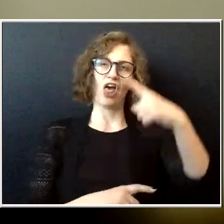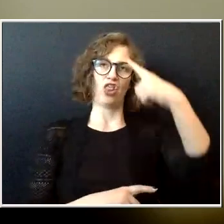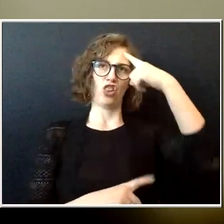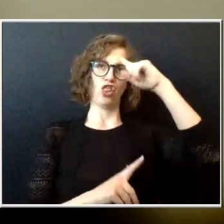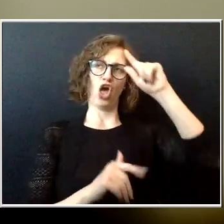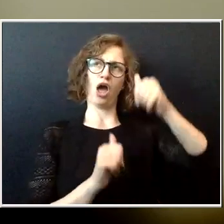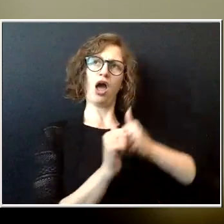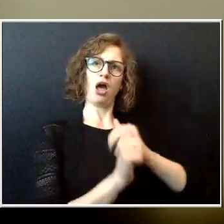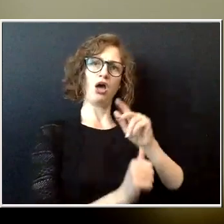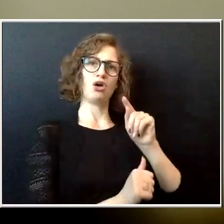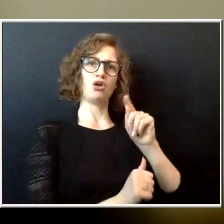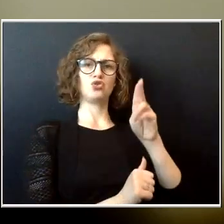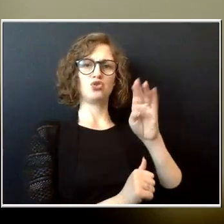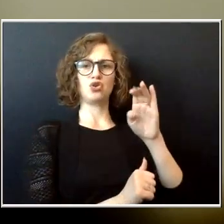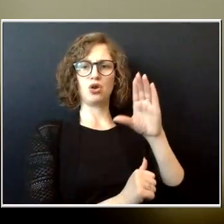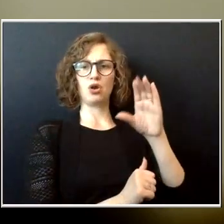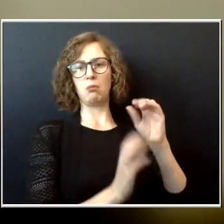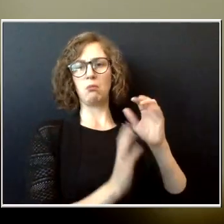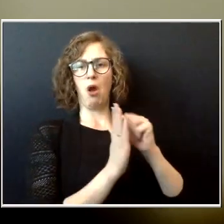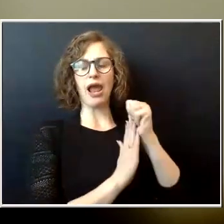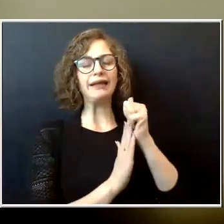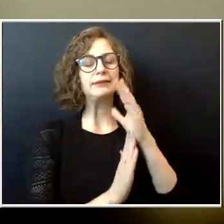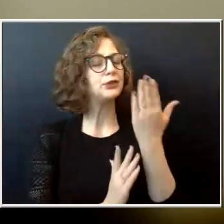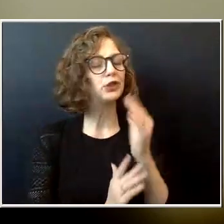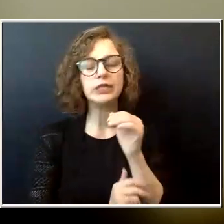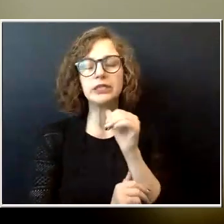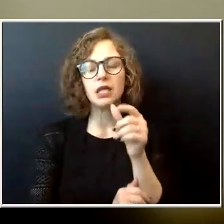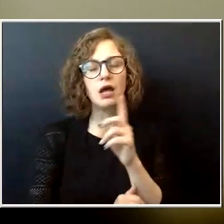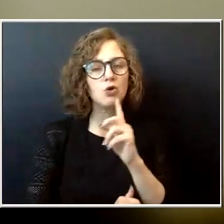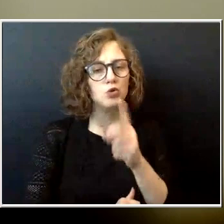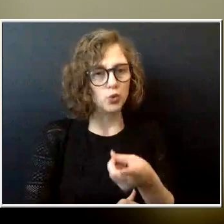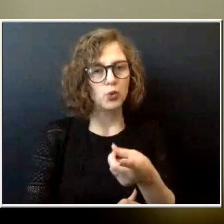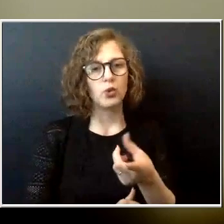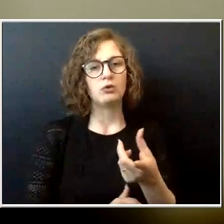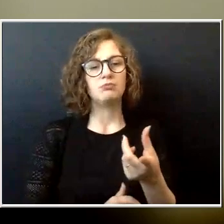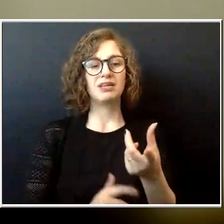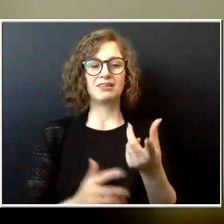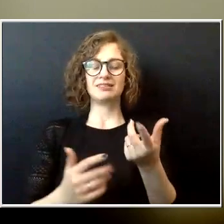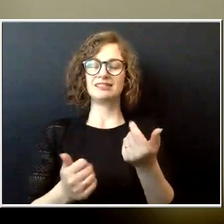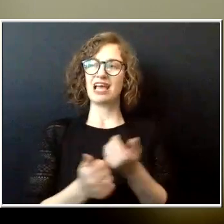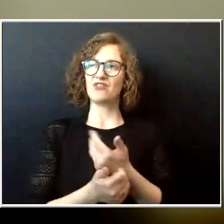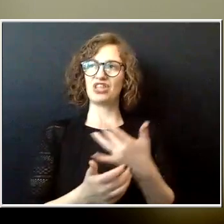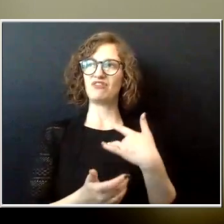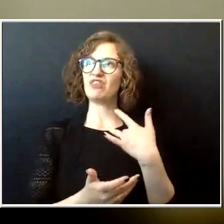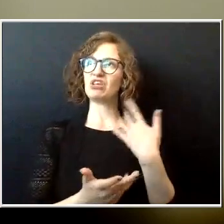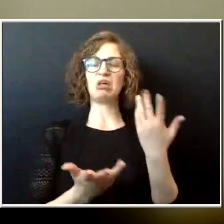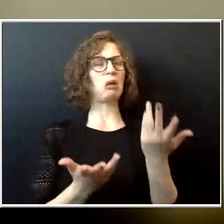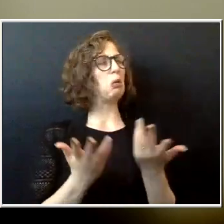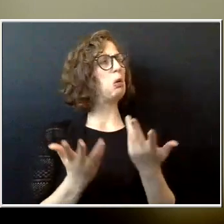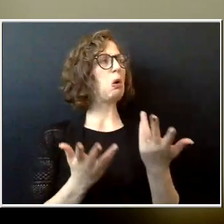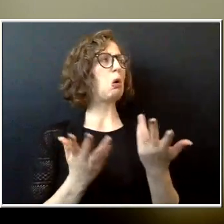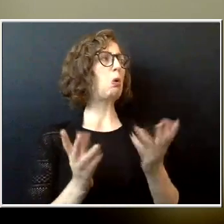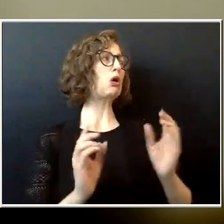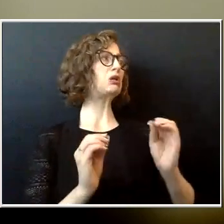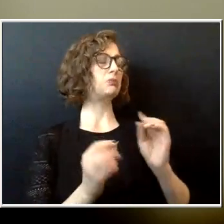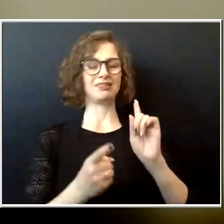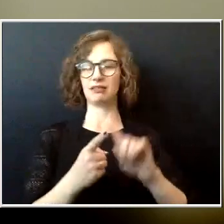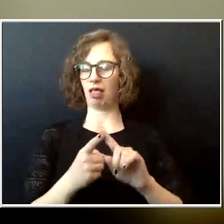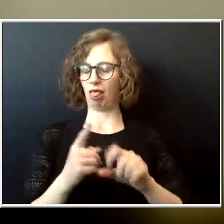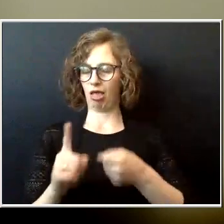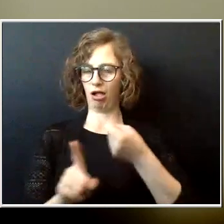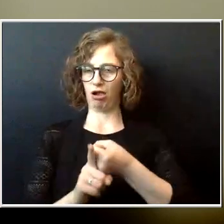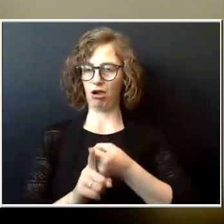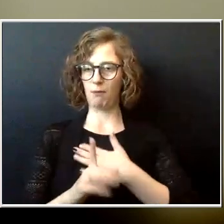not significant or really doesn't matter until it affects you or your loved one. But what we're trying to do as the health system, as medical